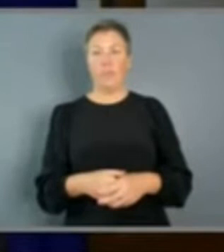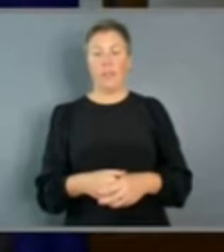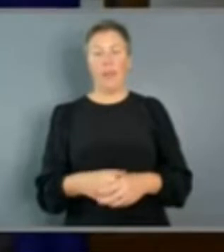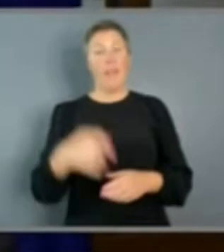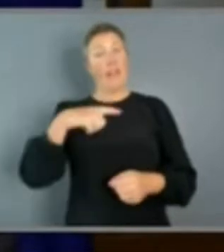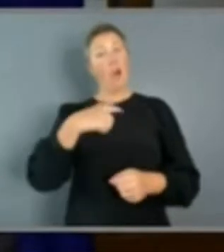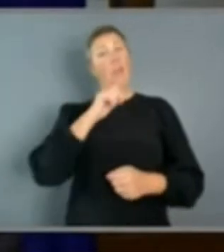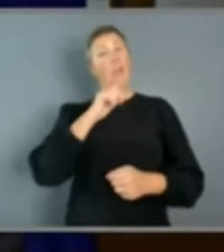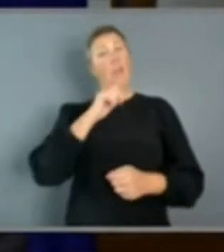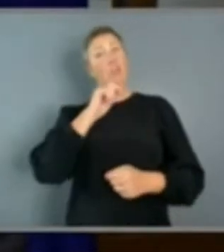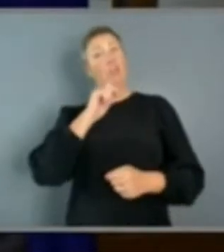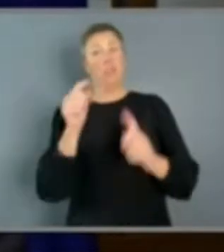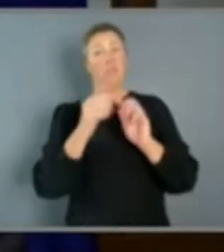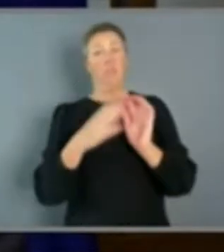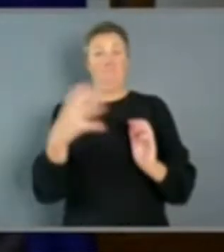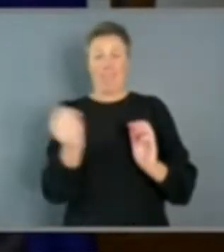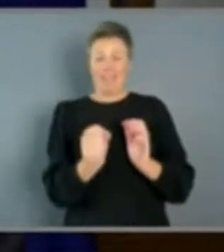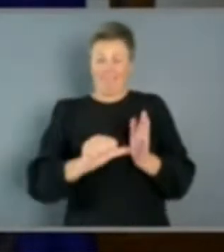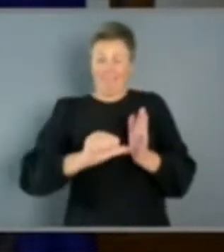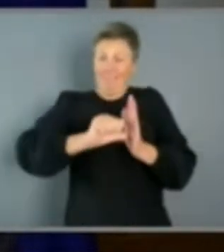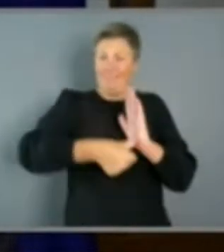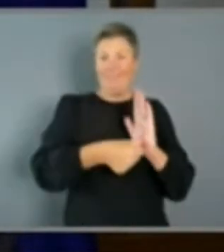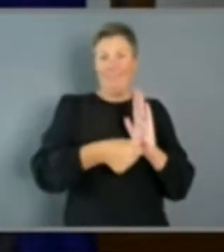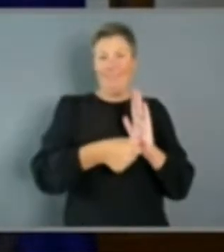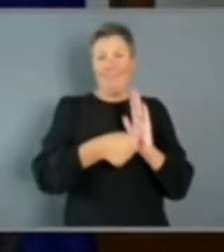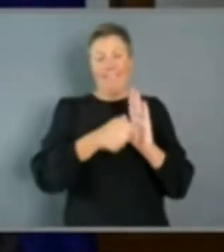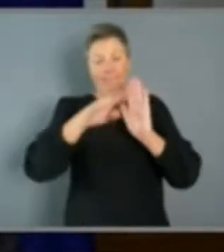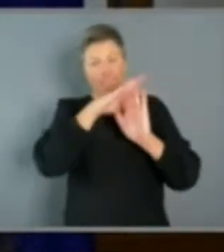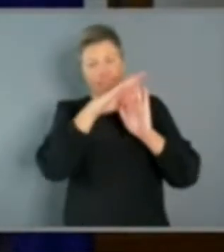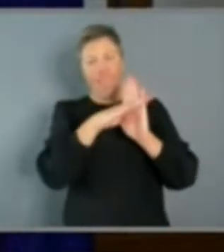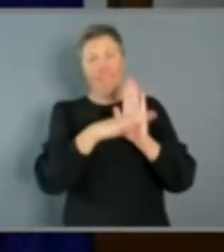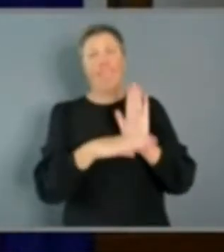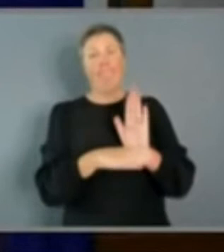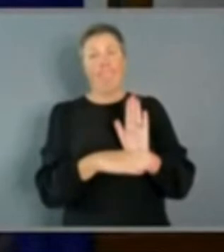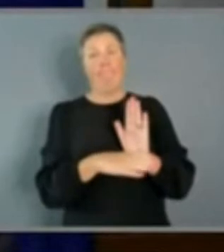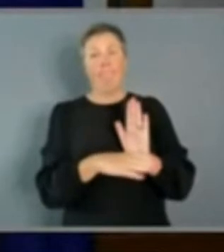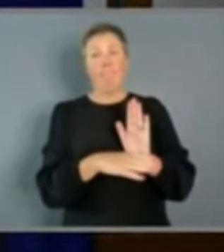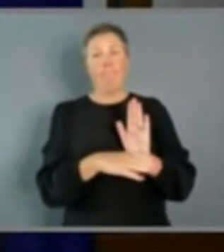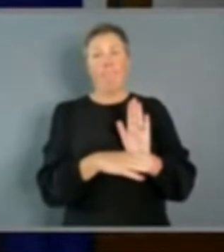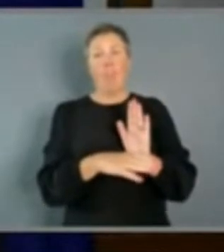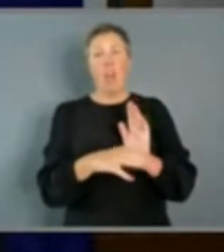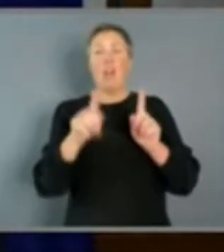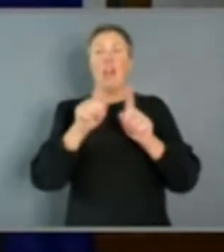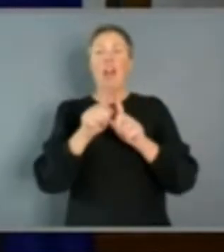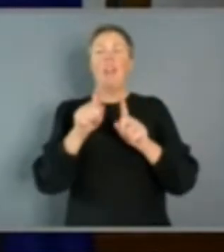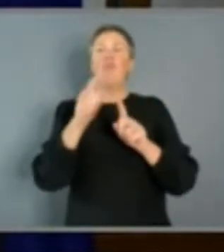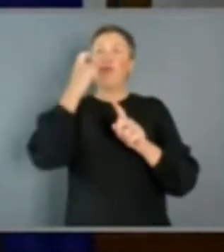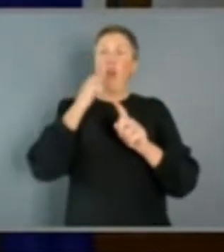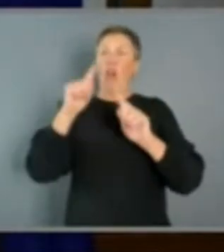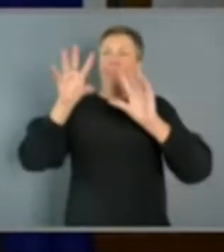Minister to make these decisions, to support on the ground, to assist to turn off the tap, if you like, in terms